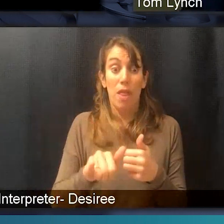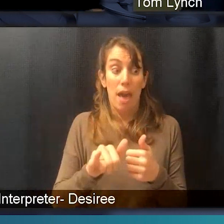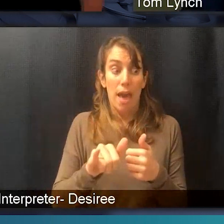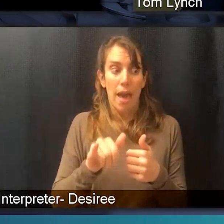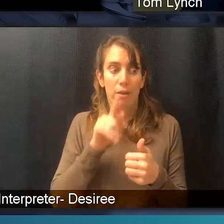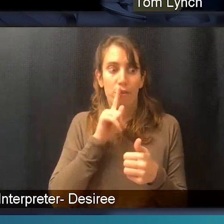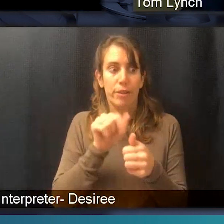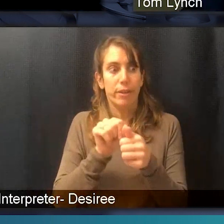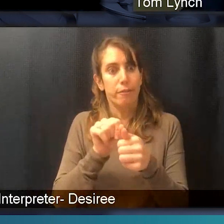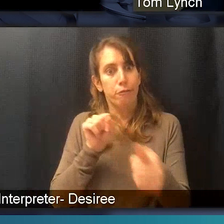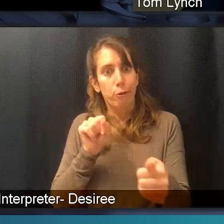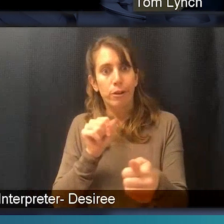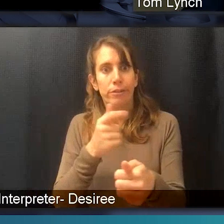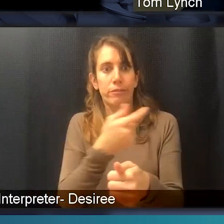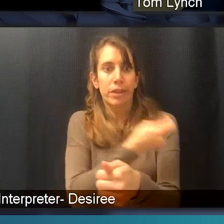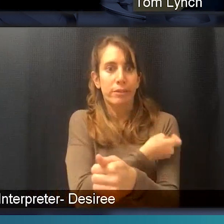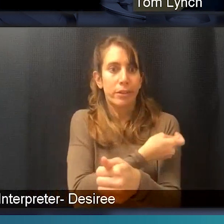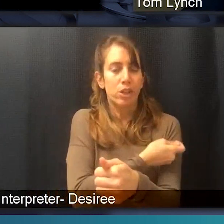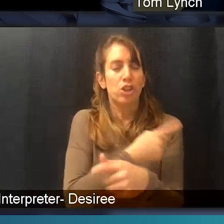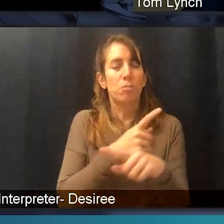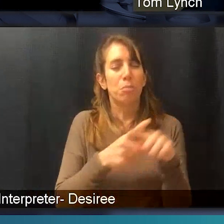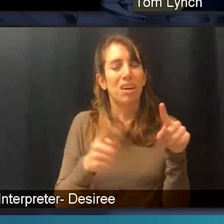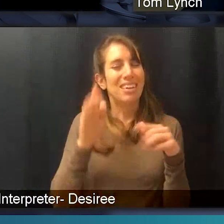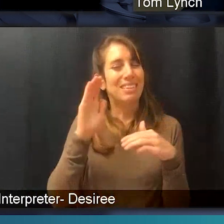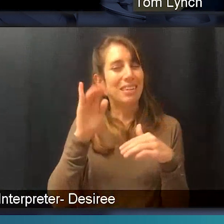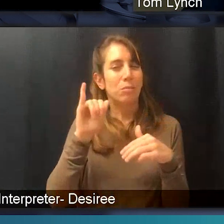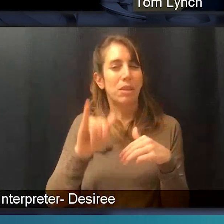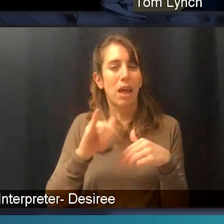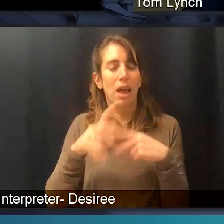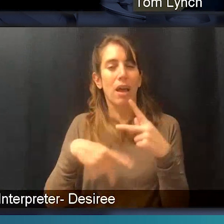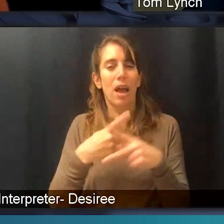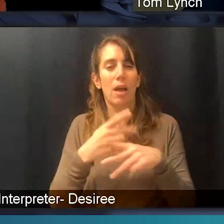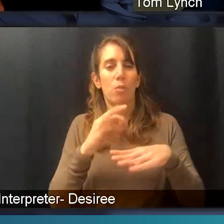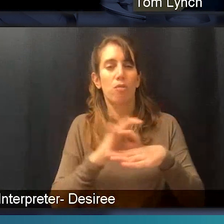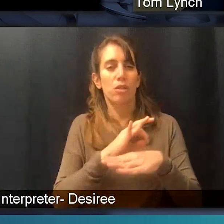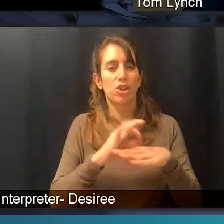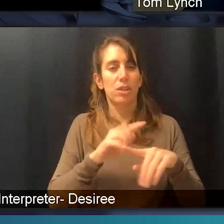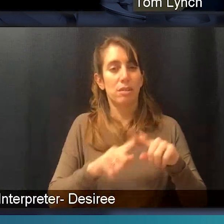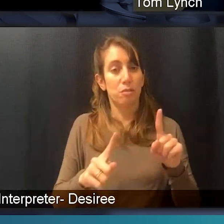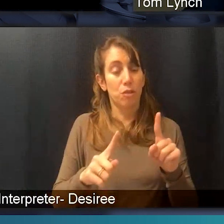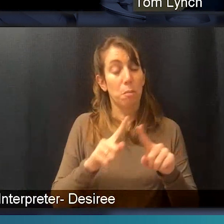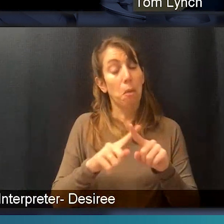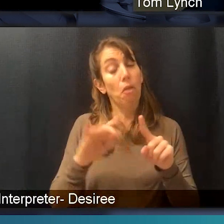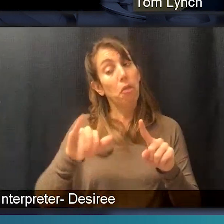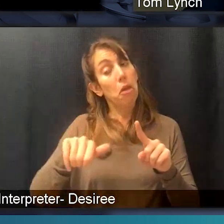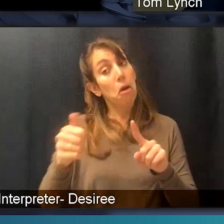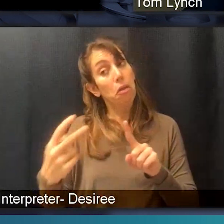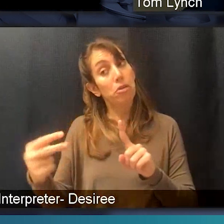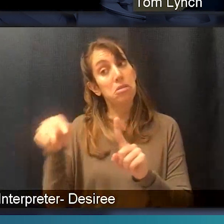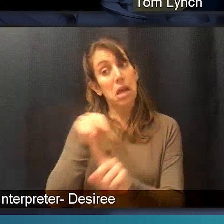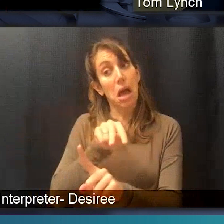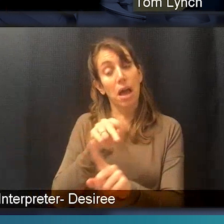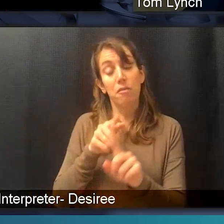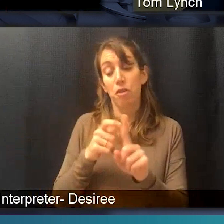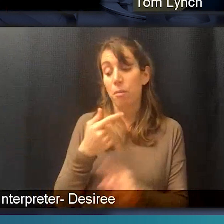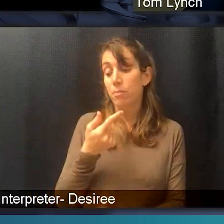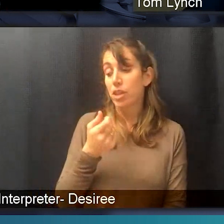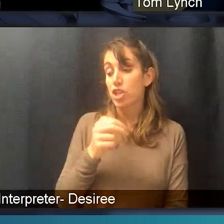functionally different. Kevin, on the other side of the genome looking